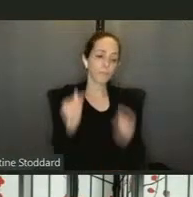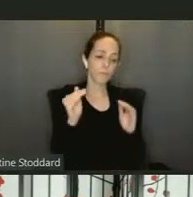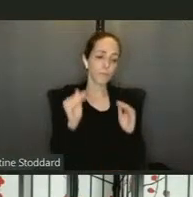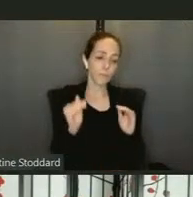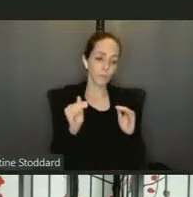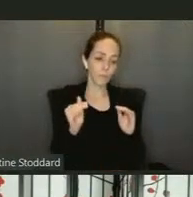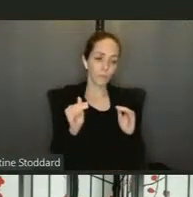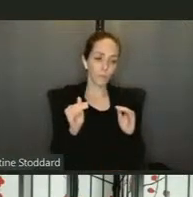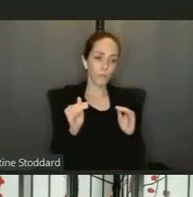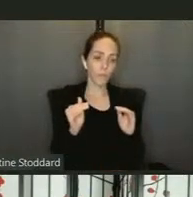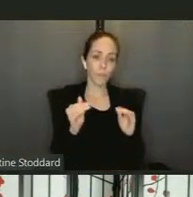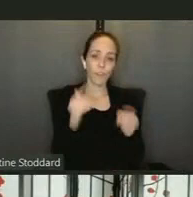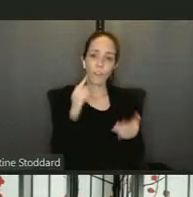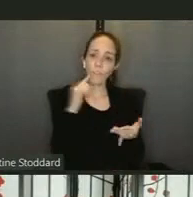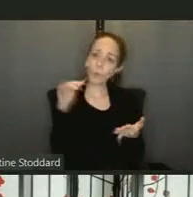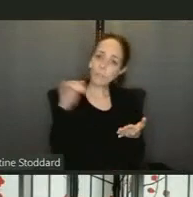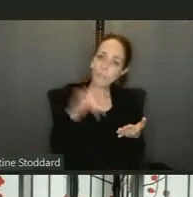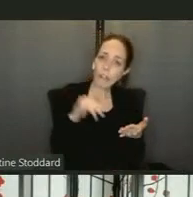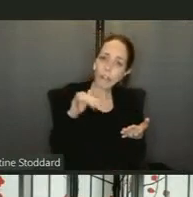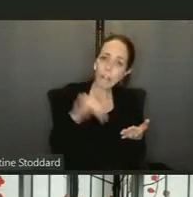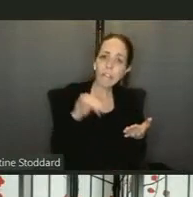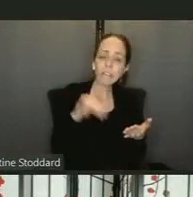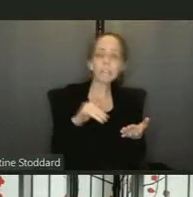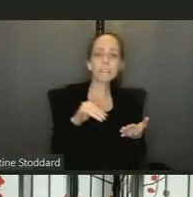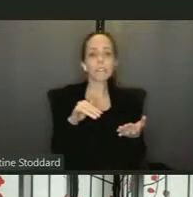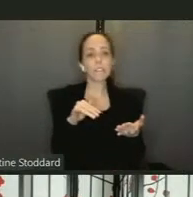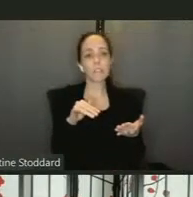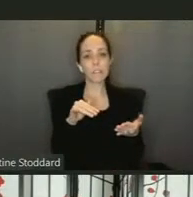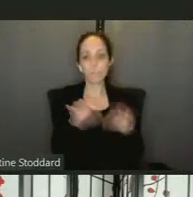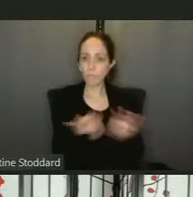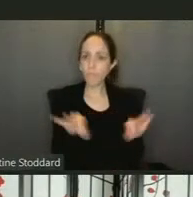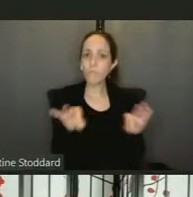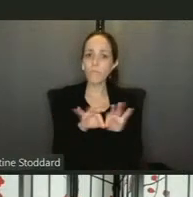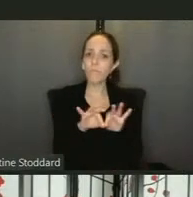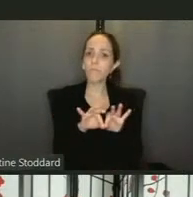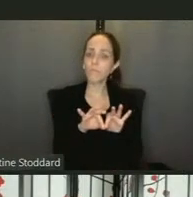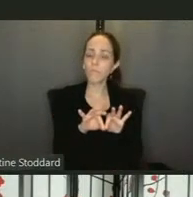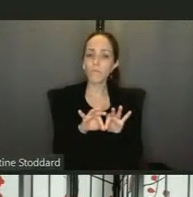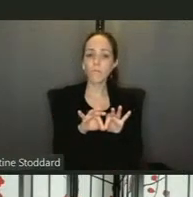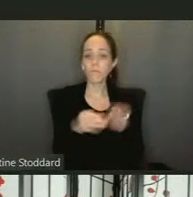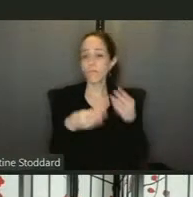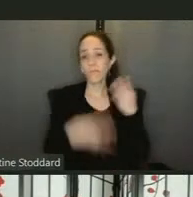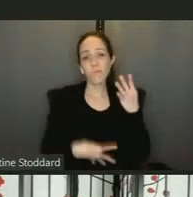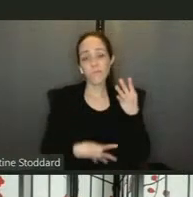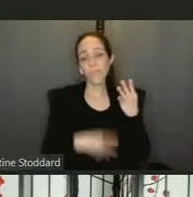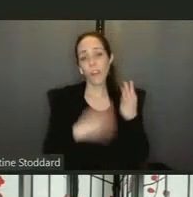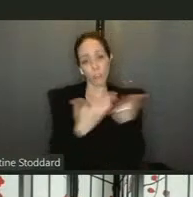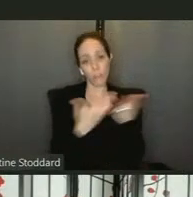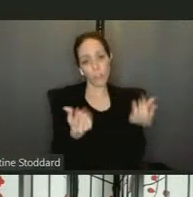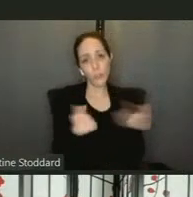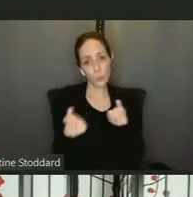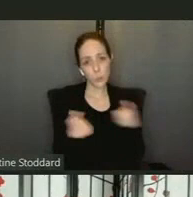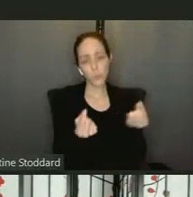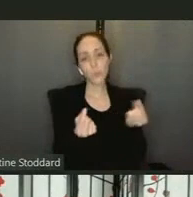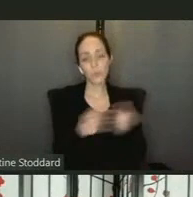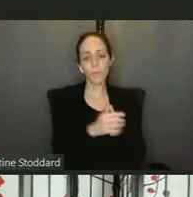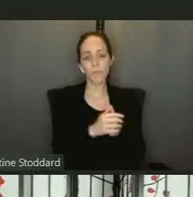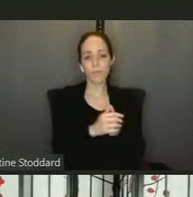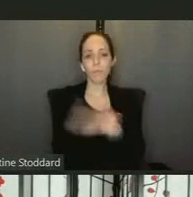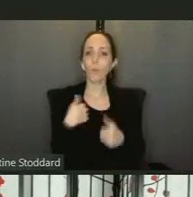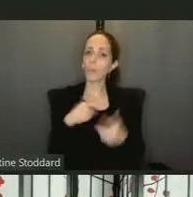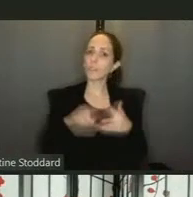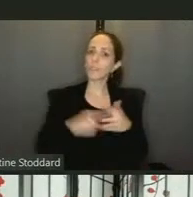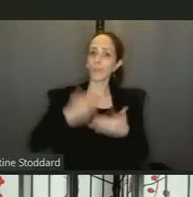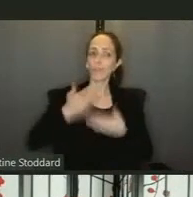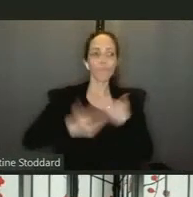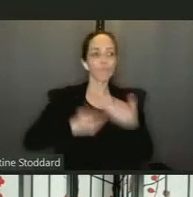Tuskegee study, Harriana Lacks. It definitely goes on and on. As we started to roll out, we really felt